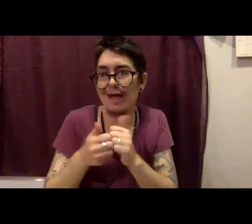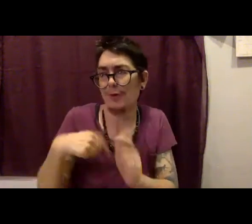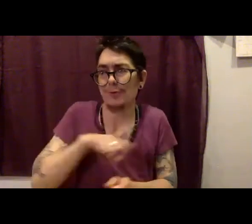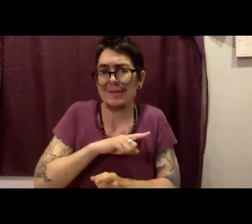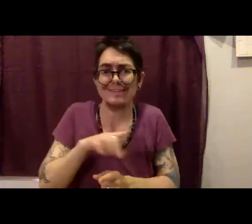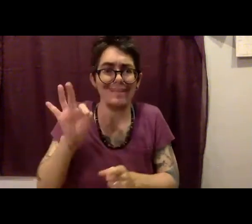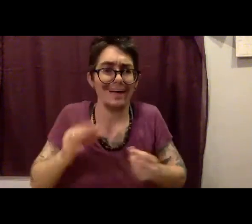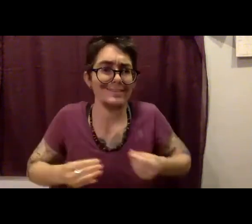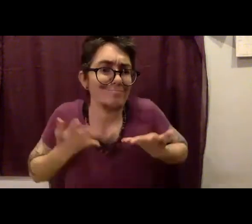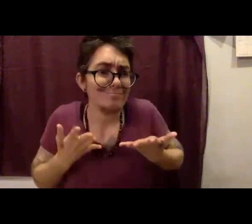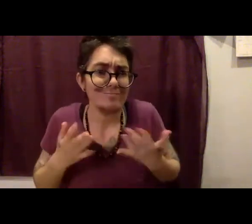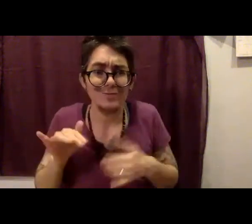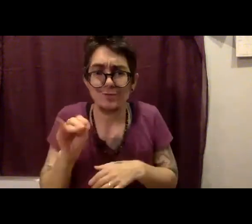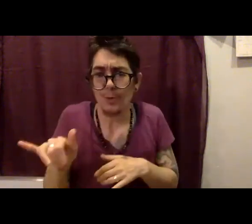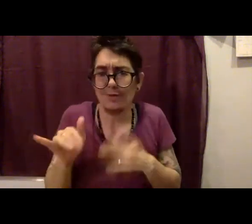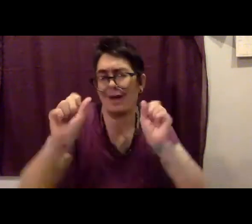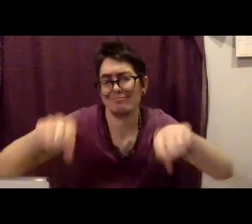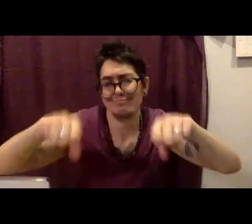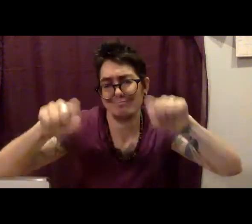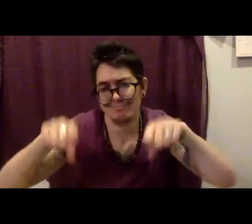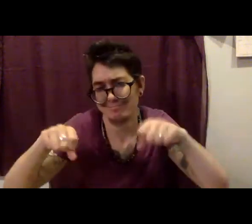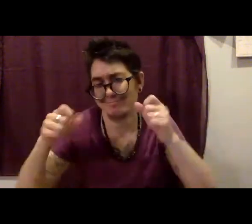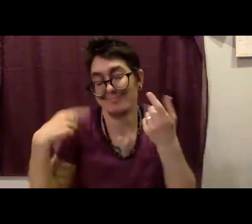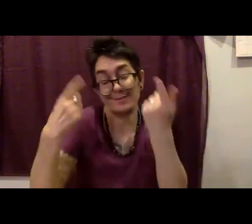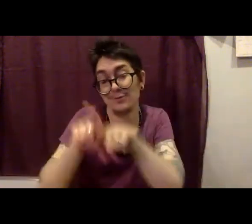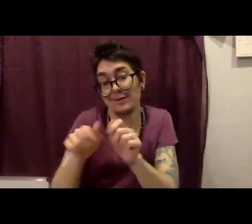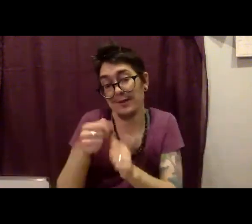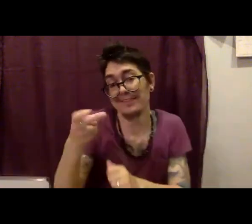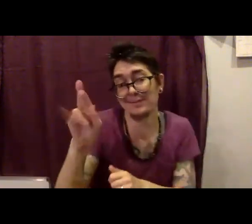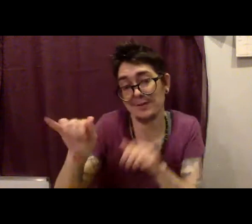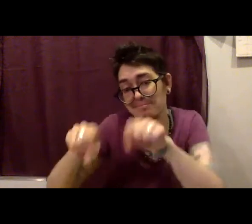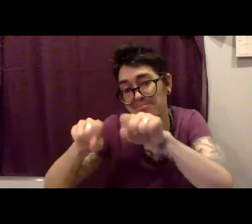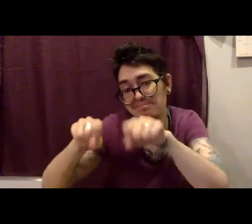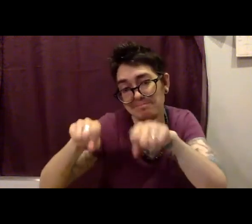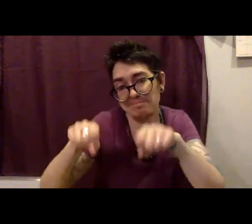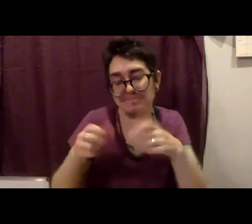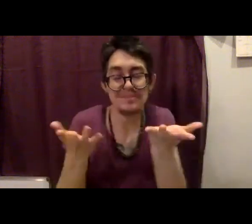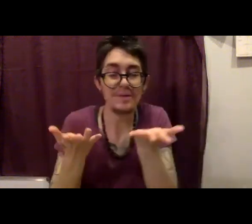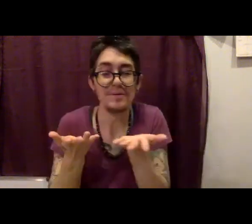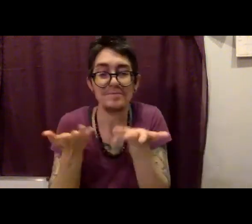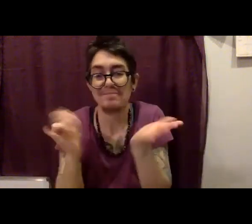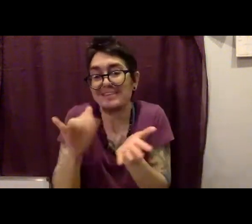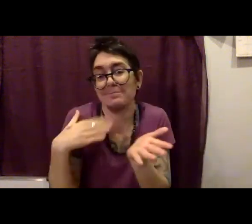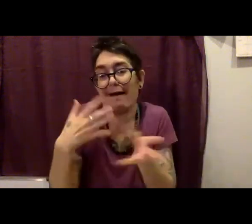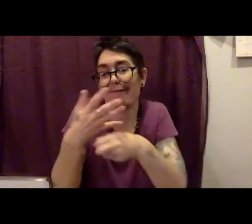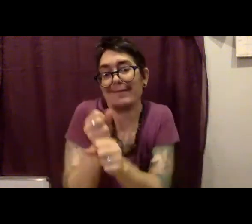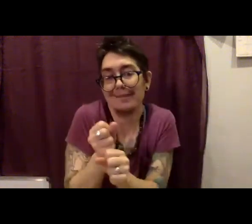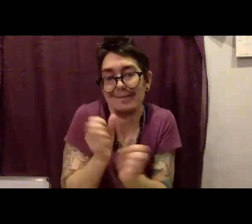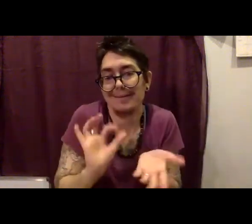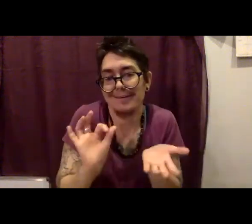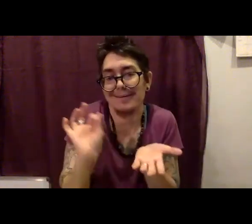other, and how we find inspiration and joy. And I agree with all of that. Thank you,